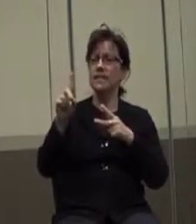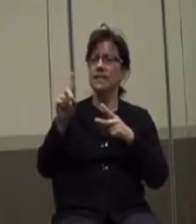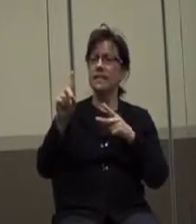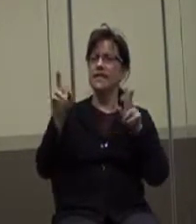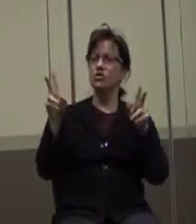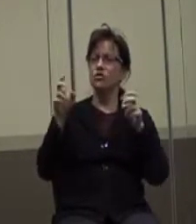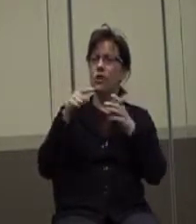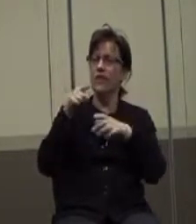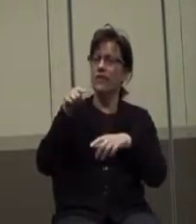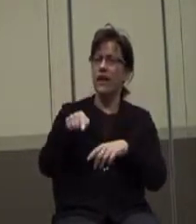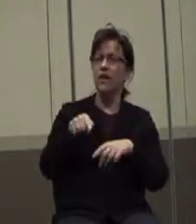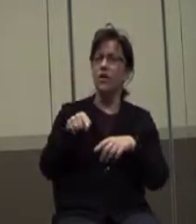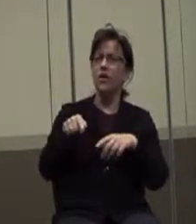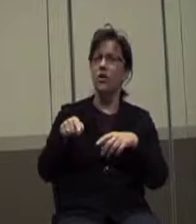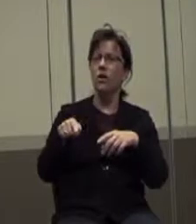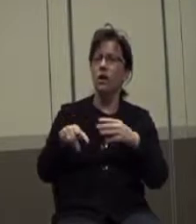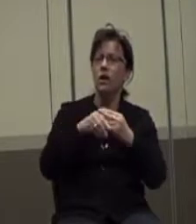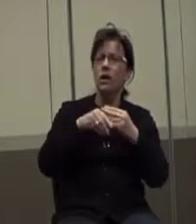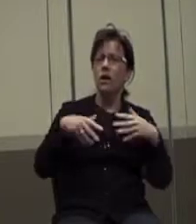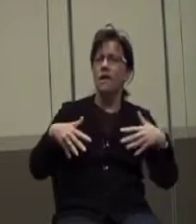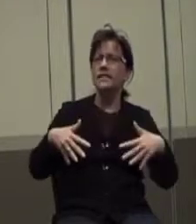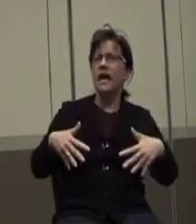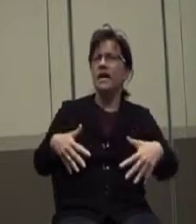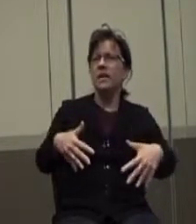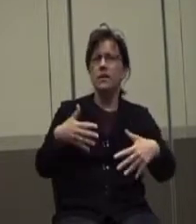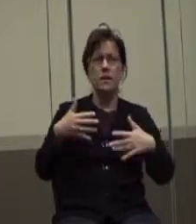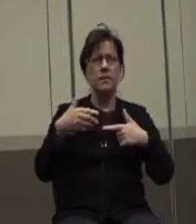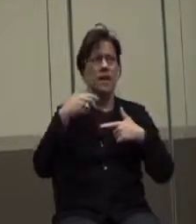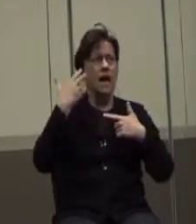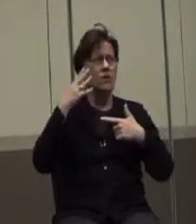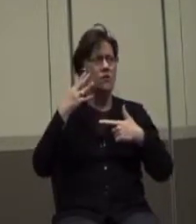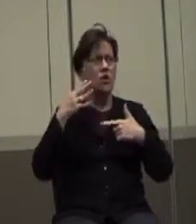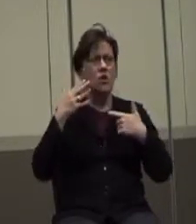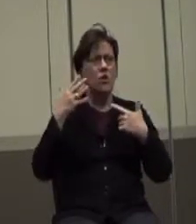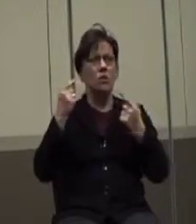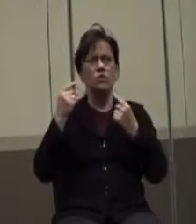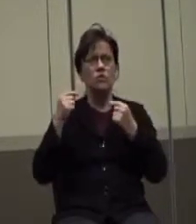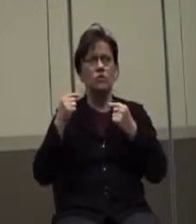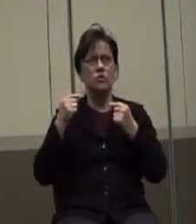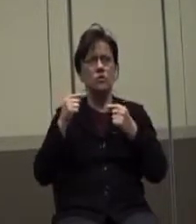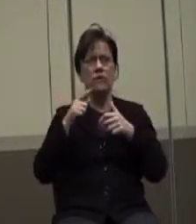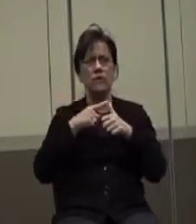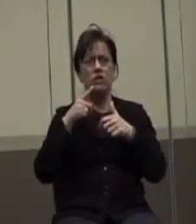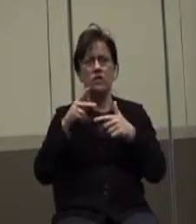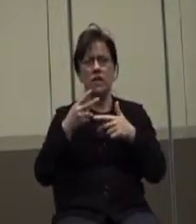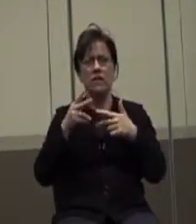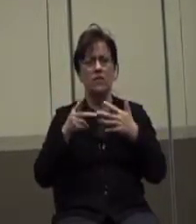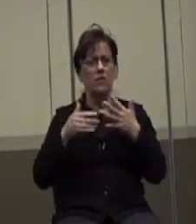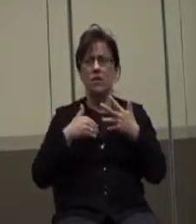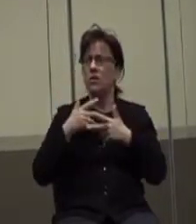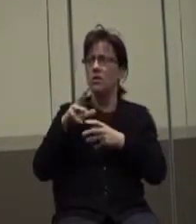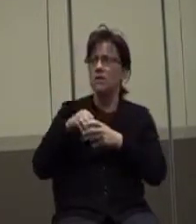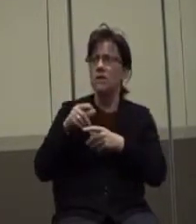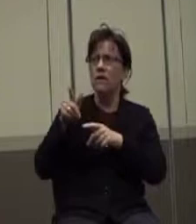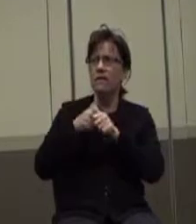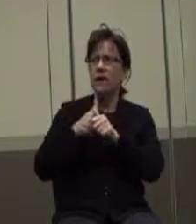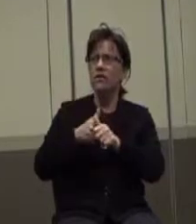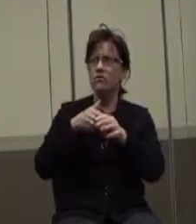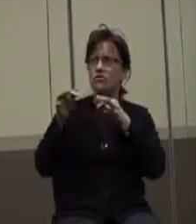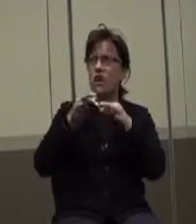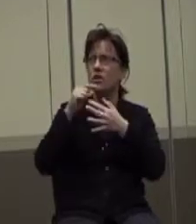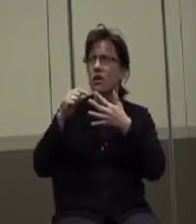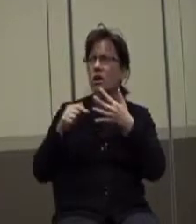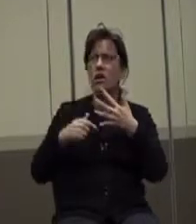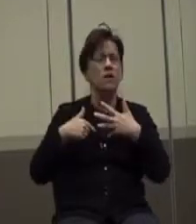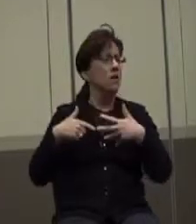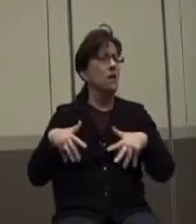and the anxiety. So I may not have the executive function to know how I should start to engage in this task, be able to follow directions,